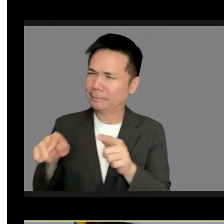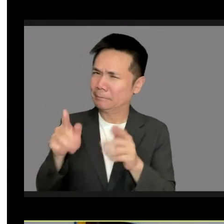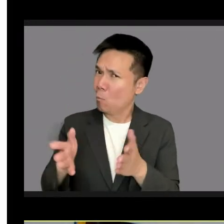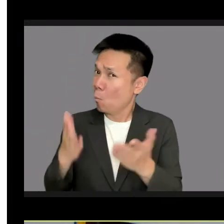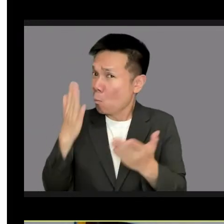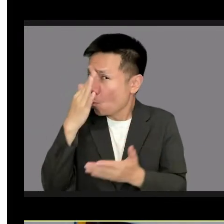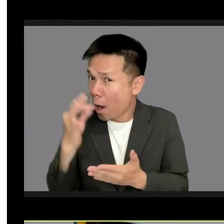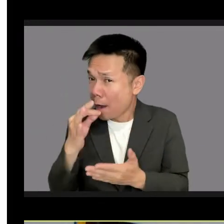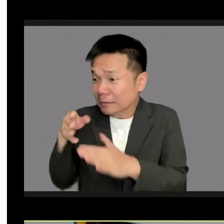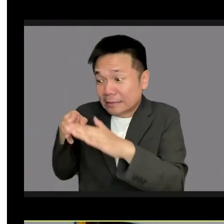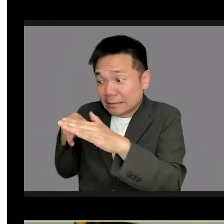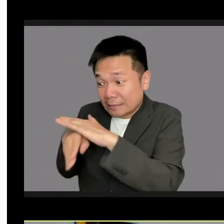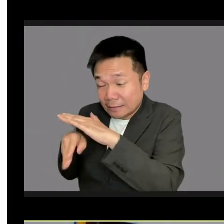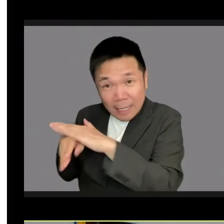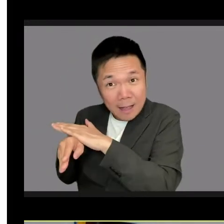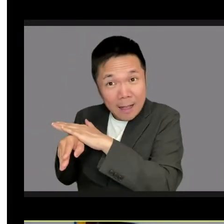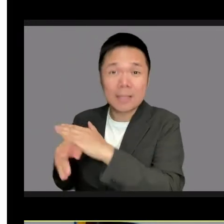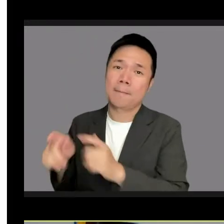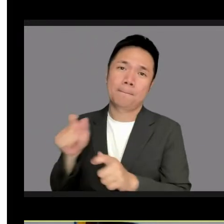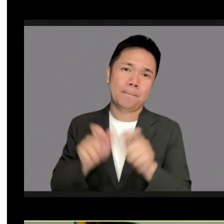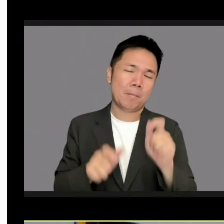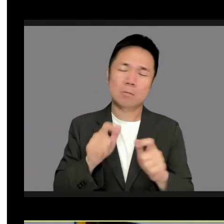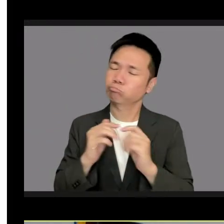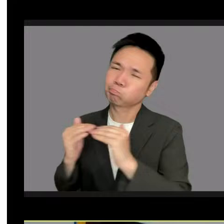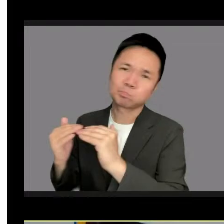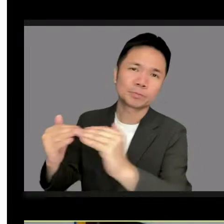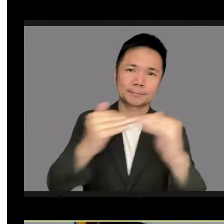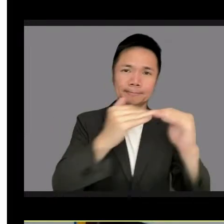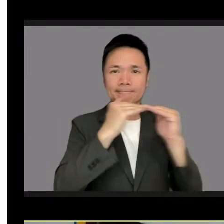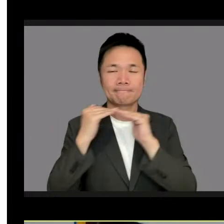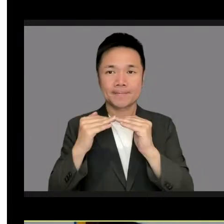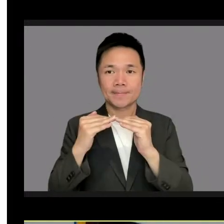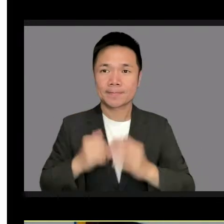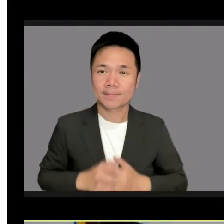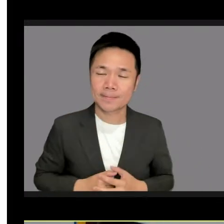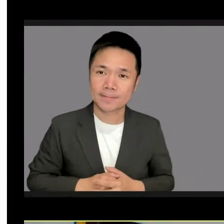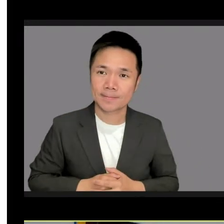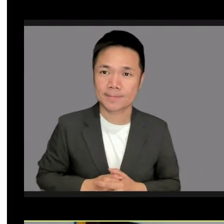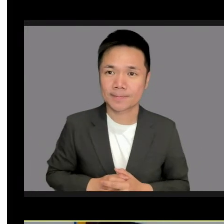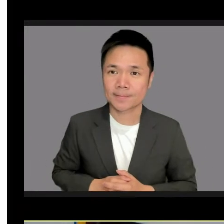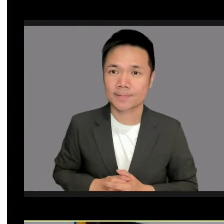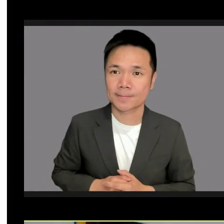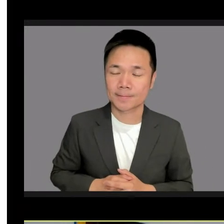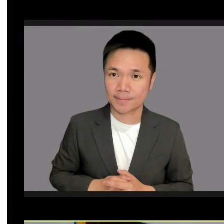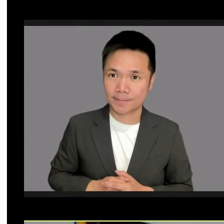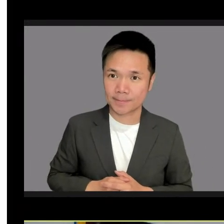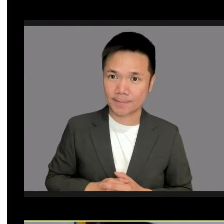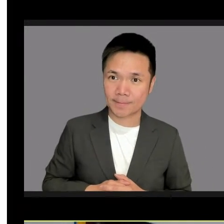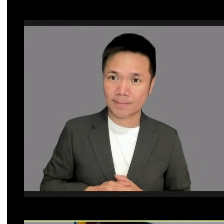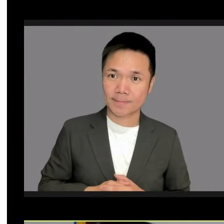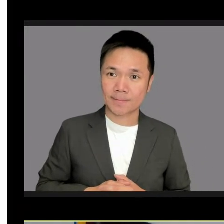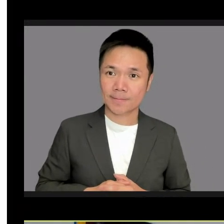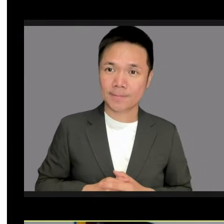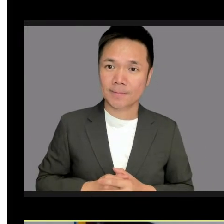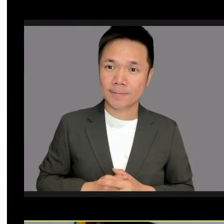So basically, what it says is that uh, irrespective of any